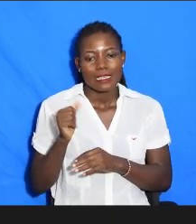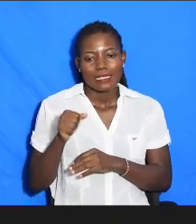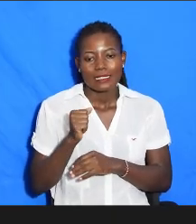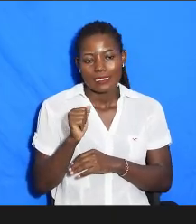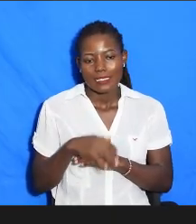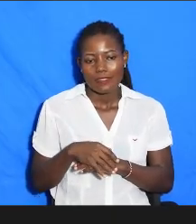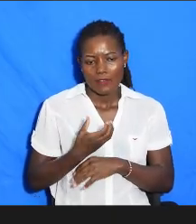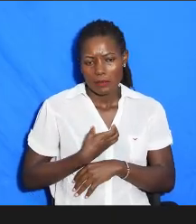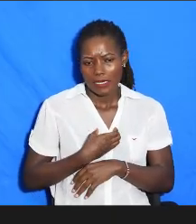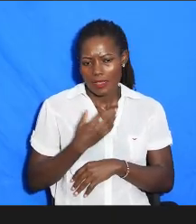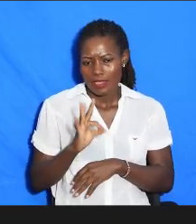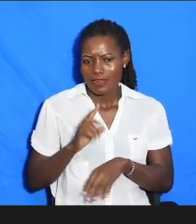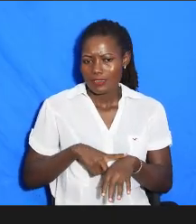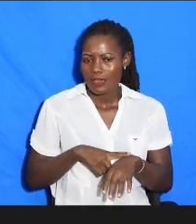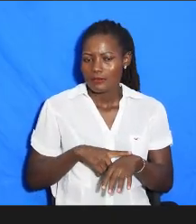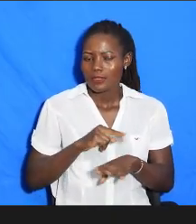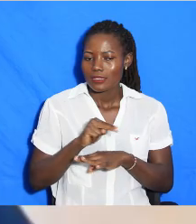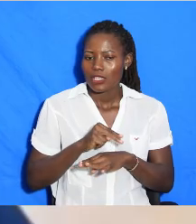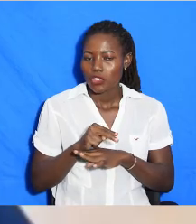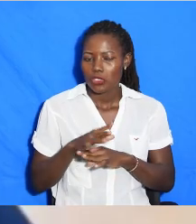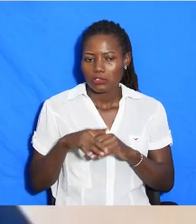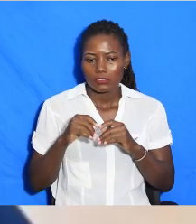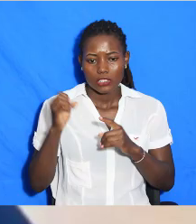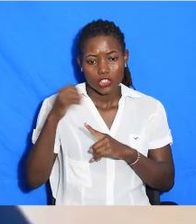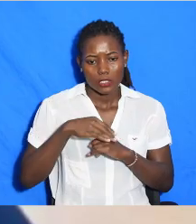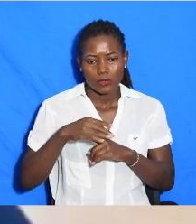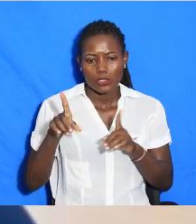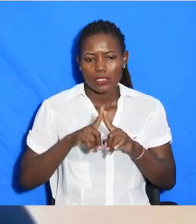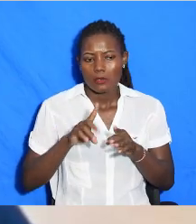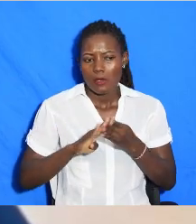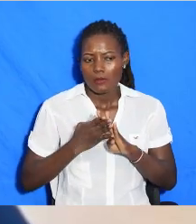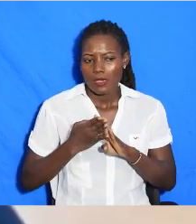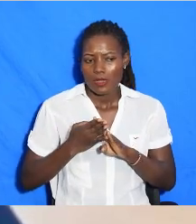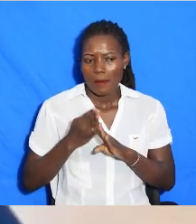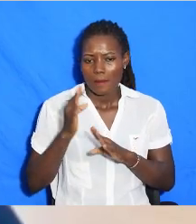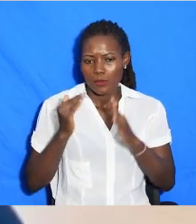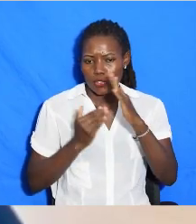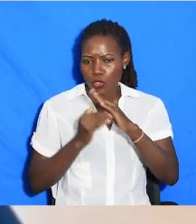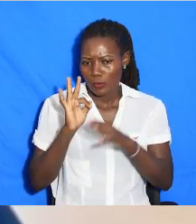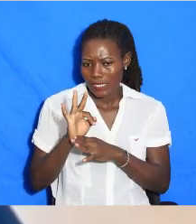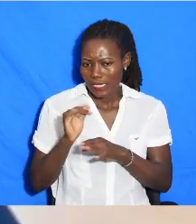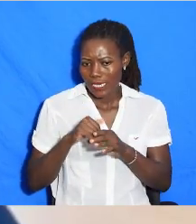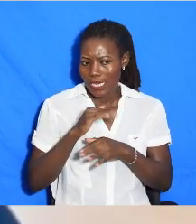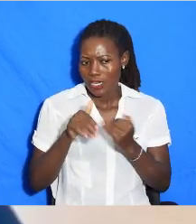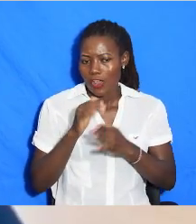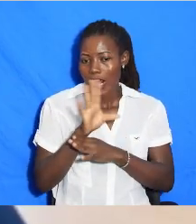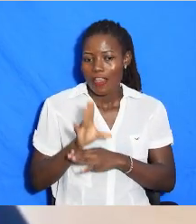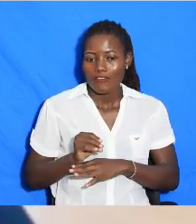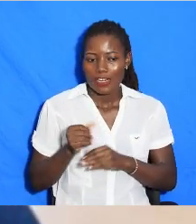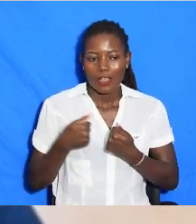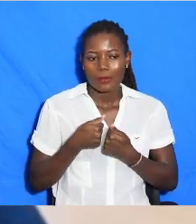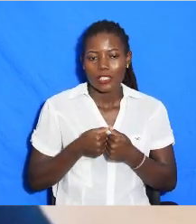3 times national champion, and has emerged in the top 3 times in all African games and African